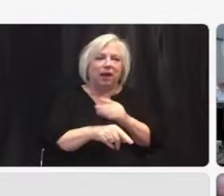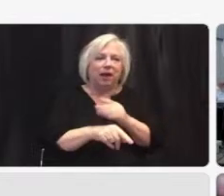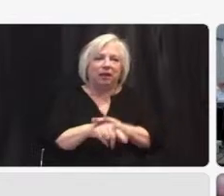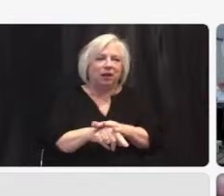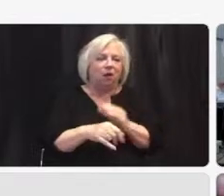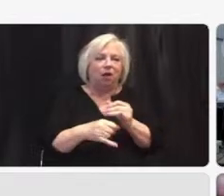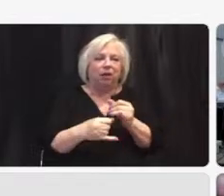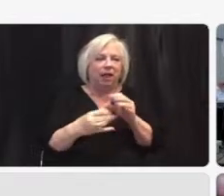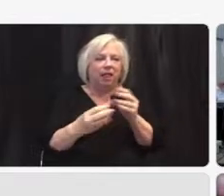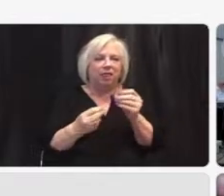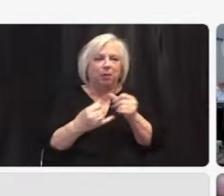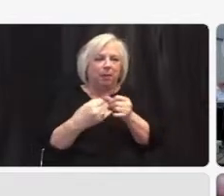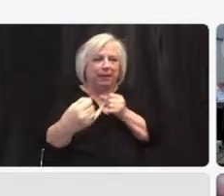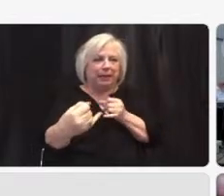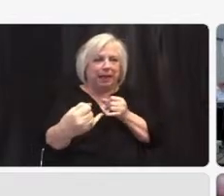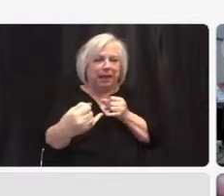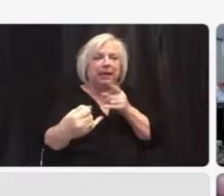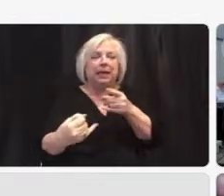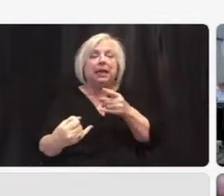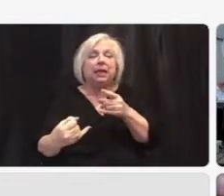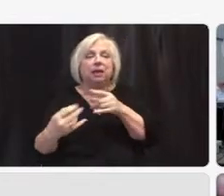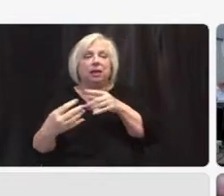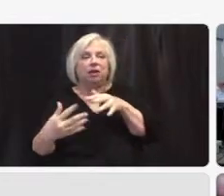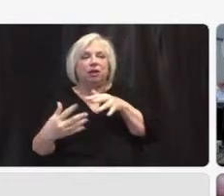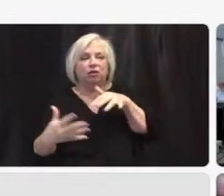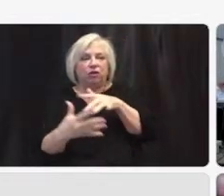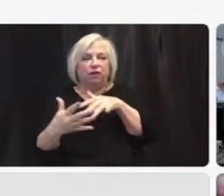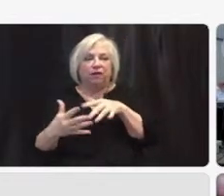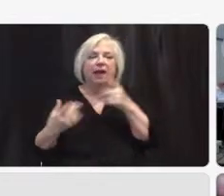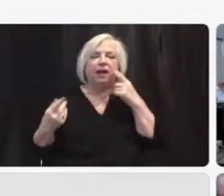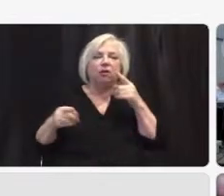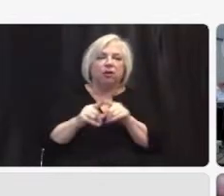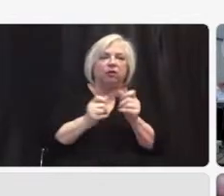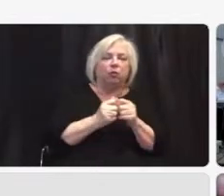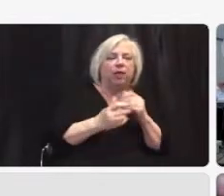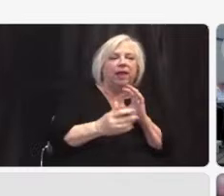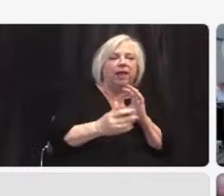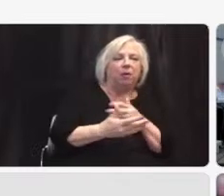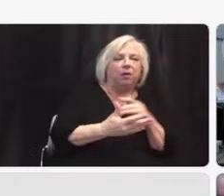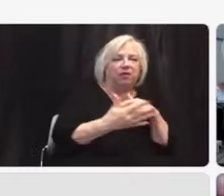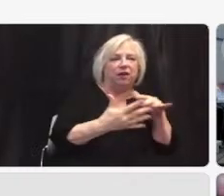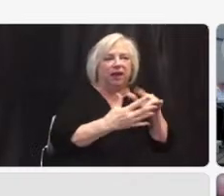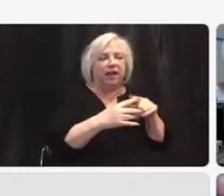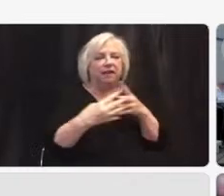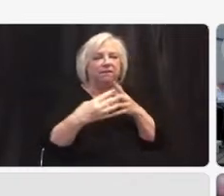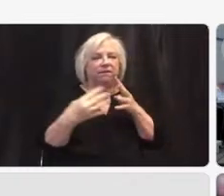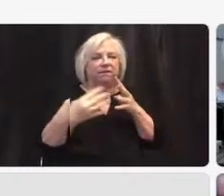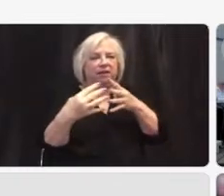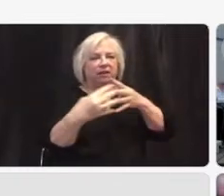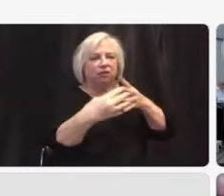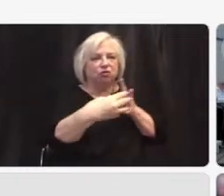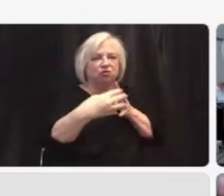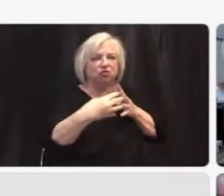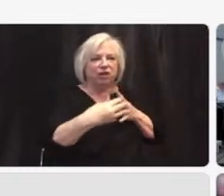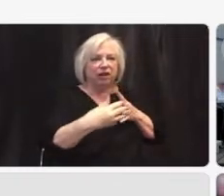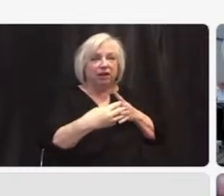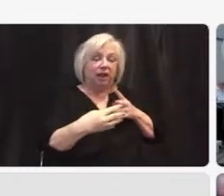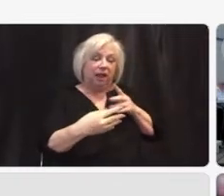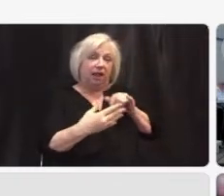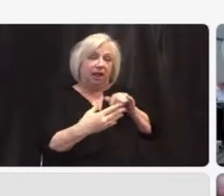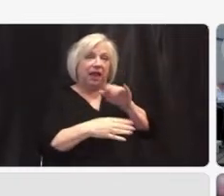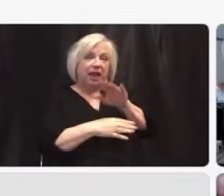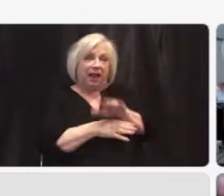His survey agrees with our survey, and it's crooked. He was going to have a guy tear out that fence that afternoon